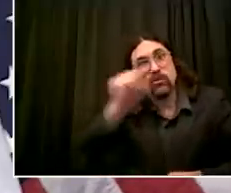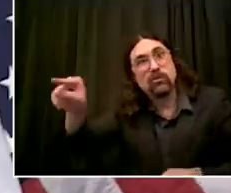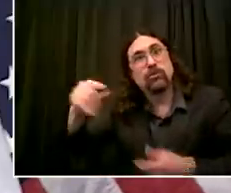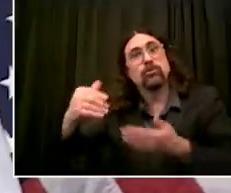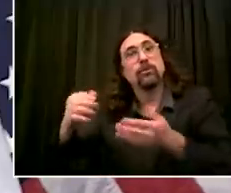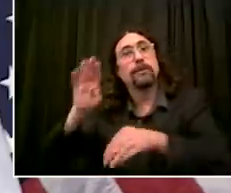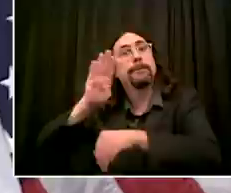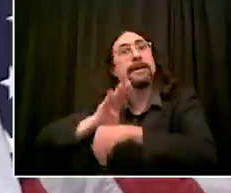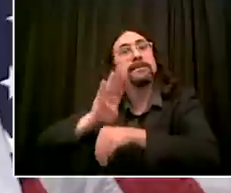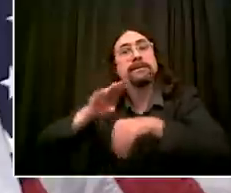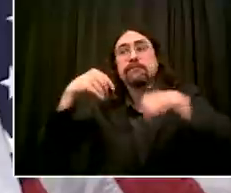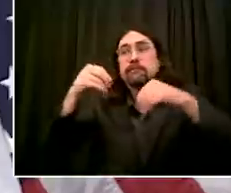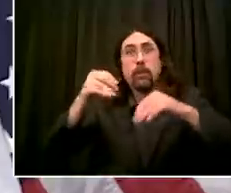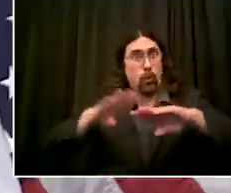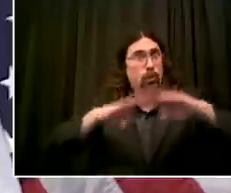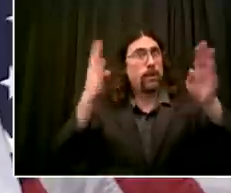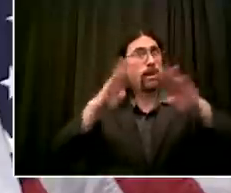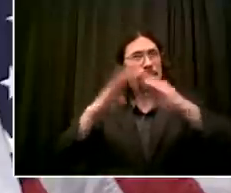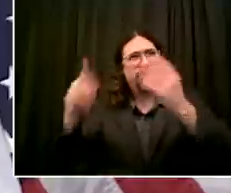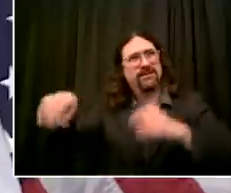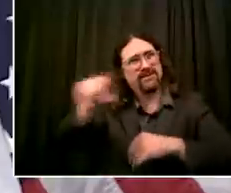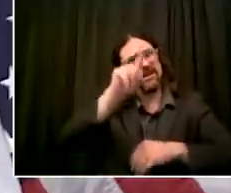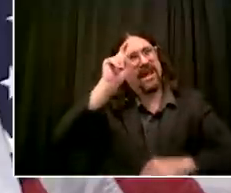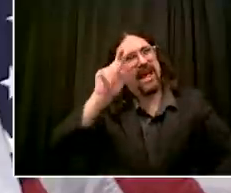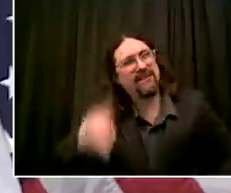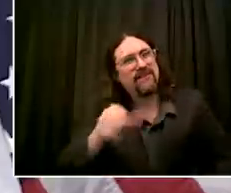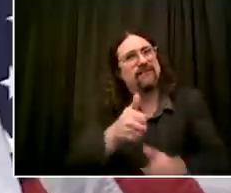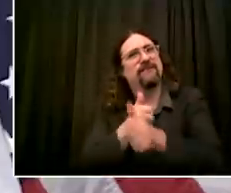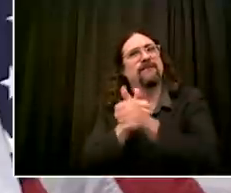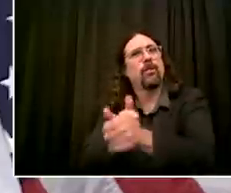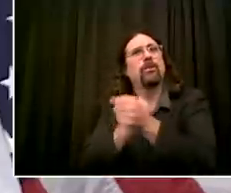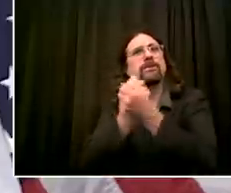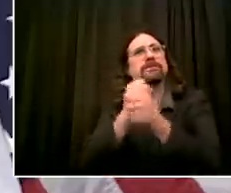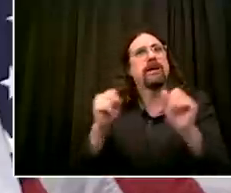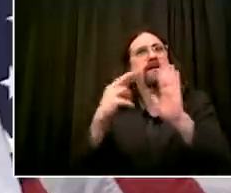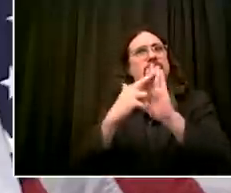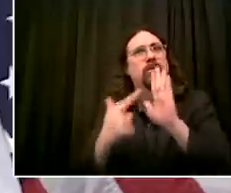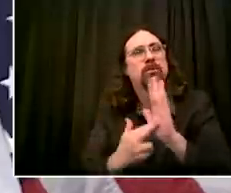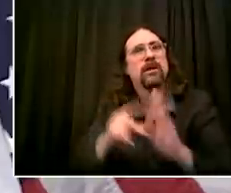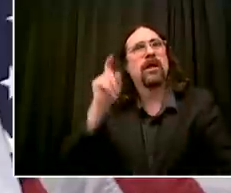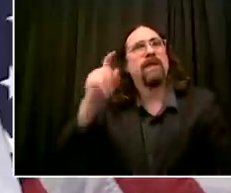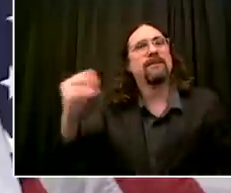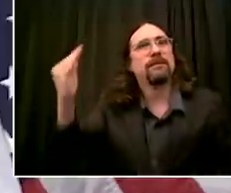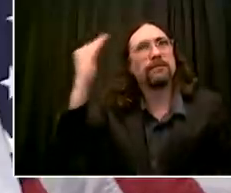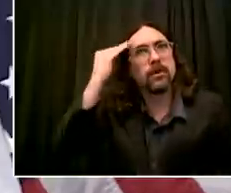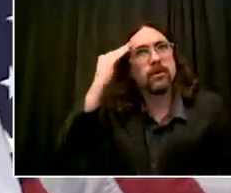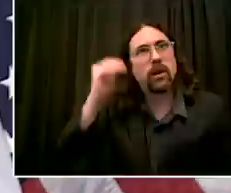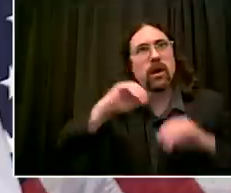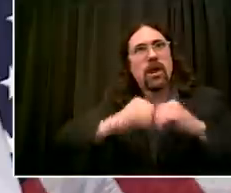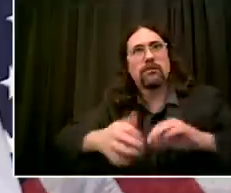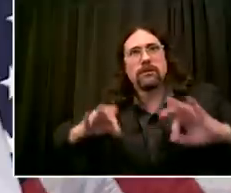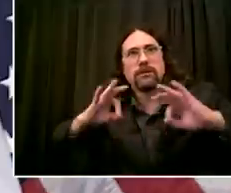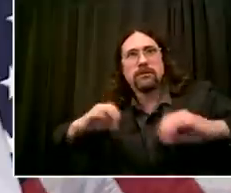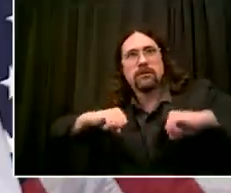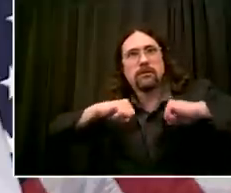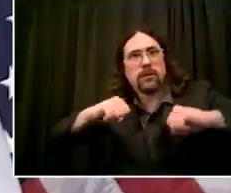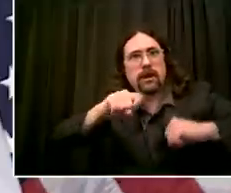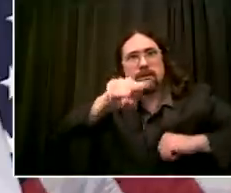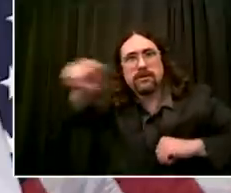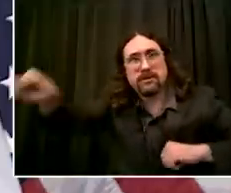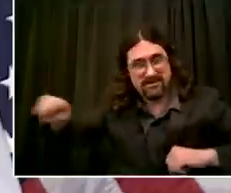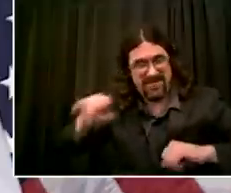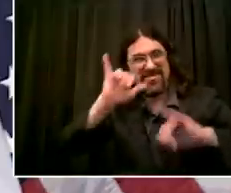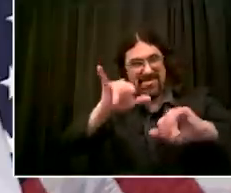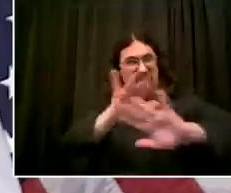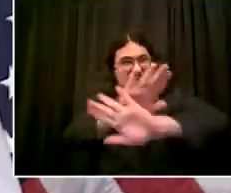disease simultaneously. But we will be vigilant. On the question of NYPD, I will go back